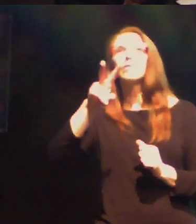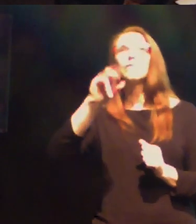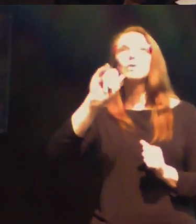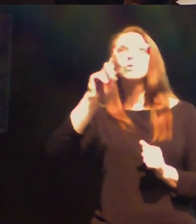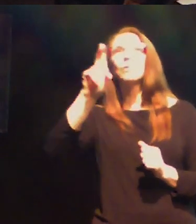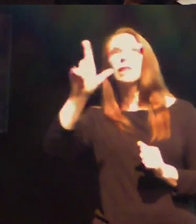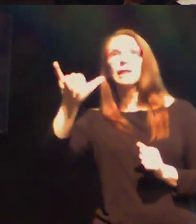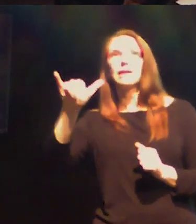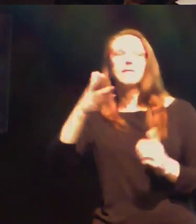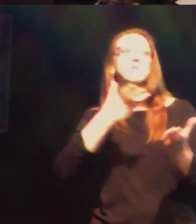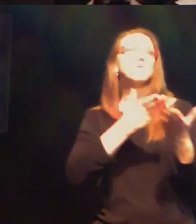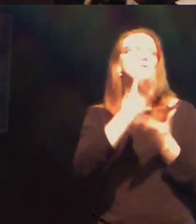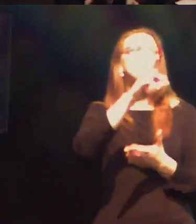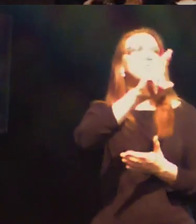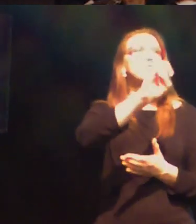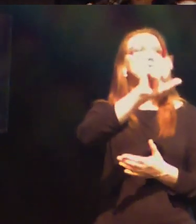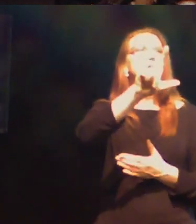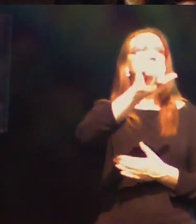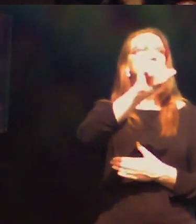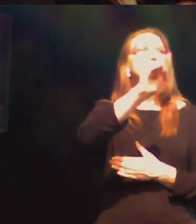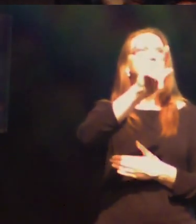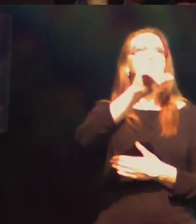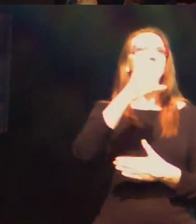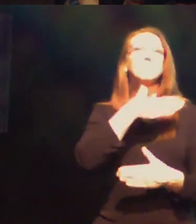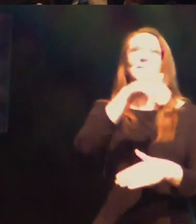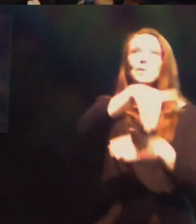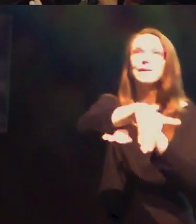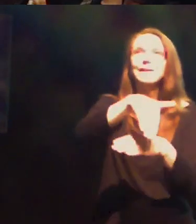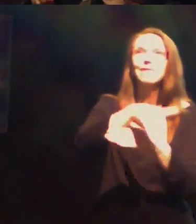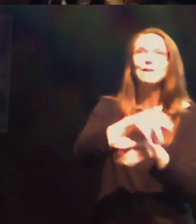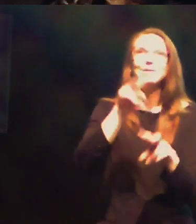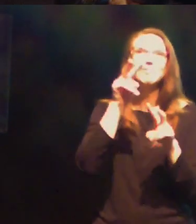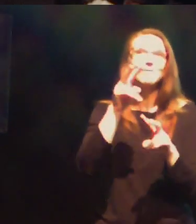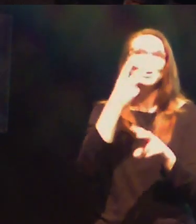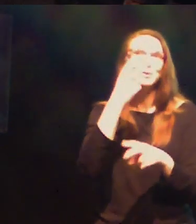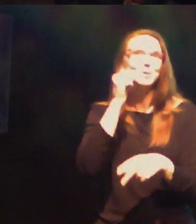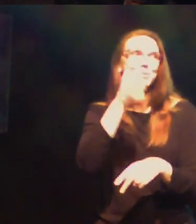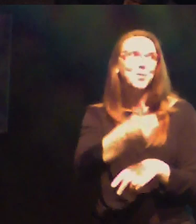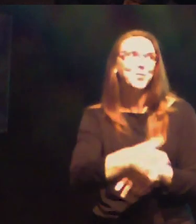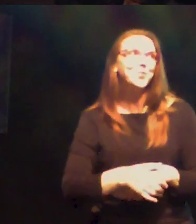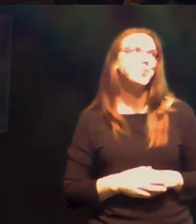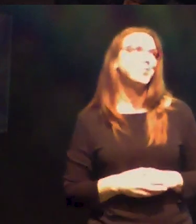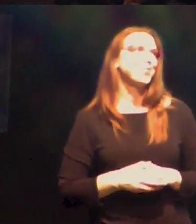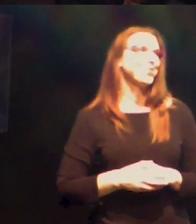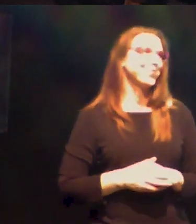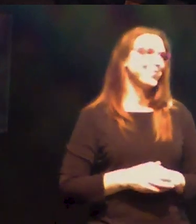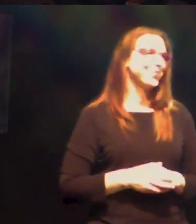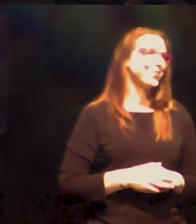week through Real Abilities. Have a good night, and we look forward to seeing you tomorrow.